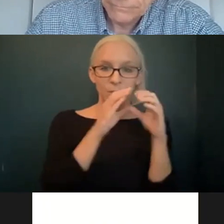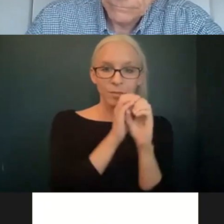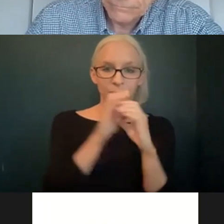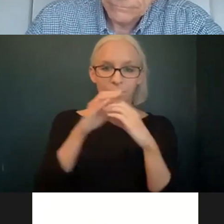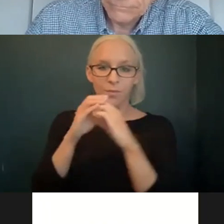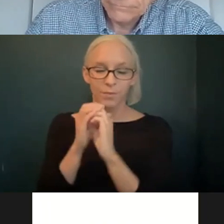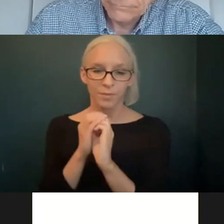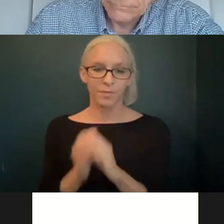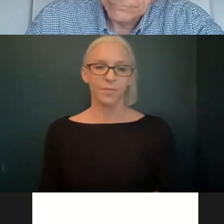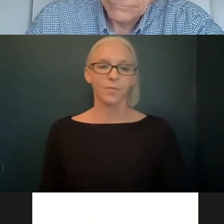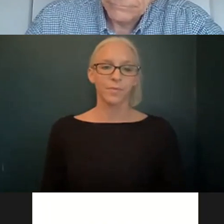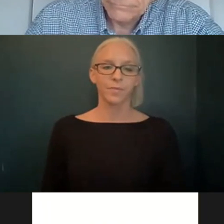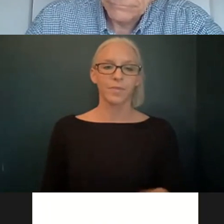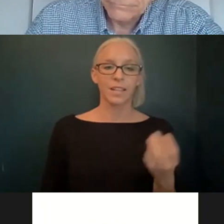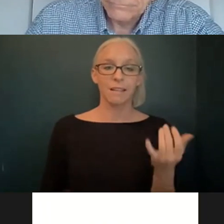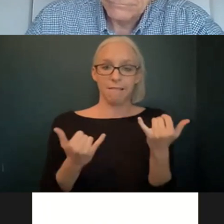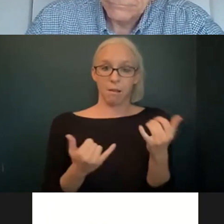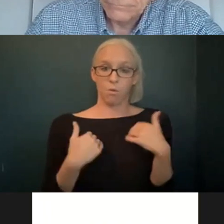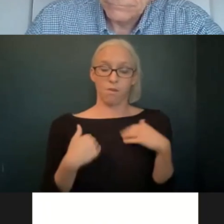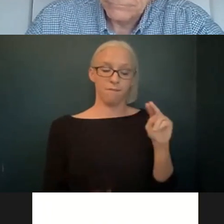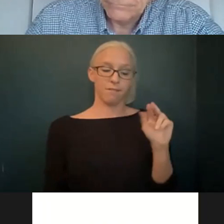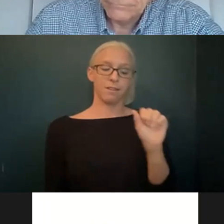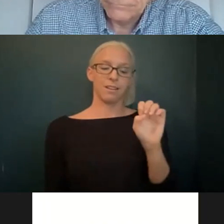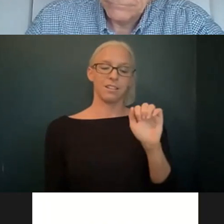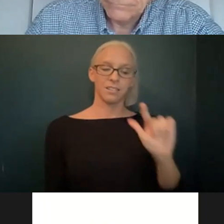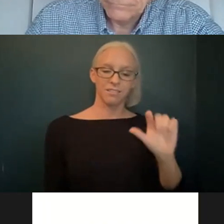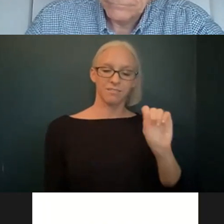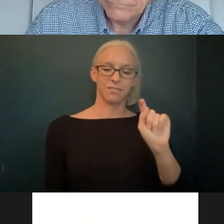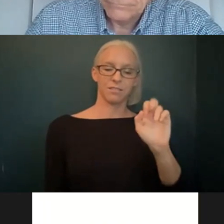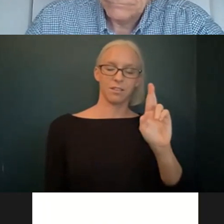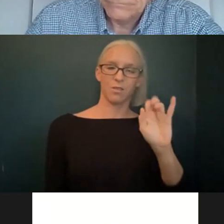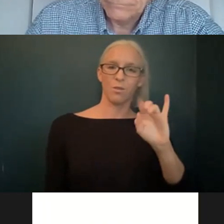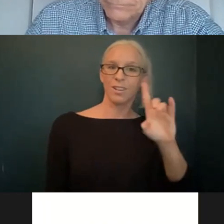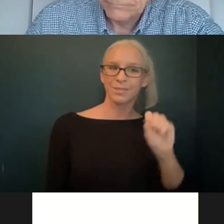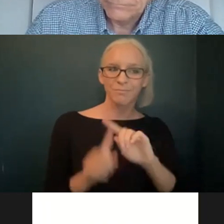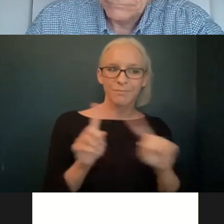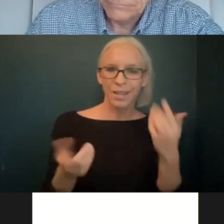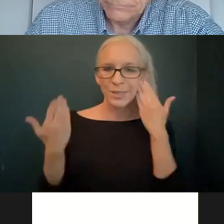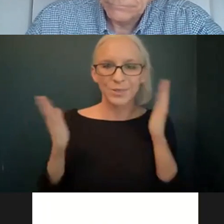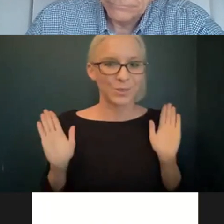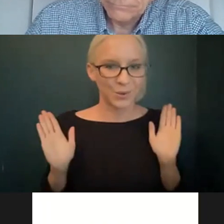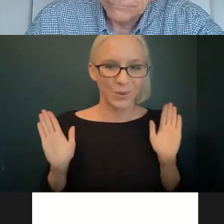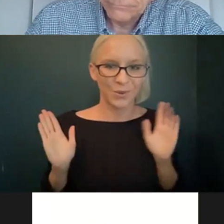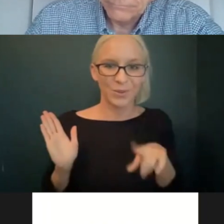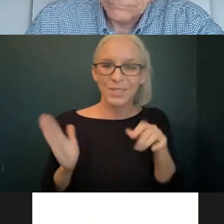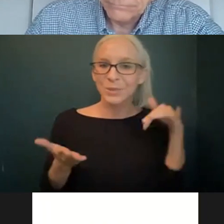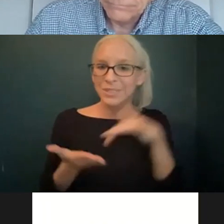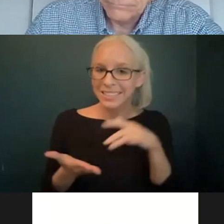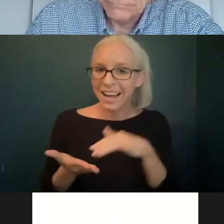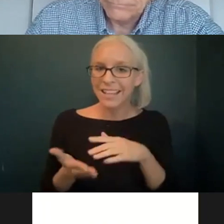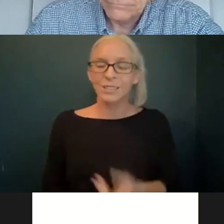ones here are nasal steroids, that may work, but you don't know that. You have to do the study and you have to, so one is the